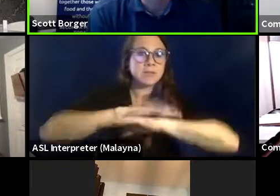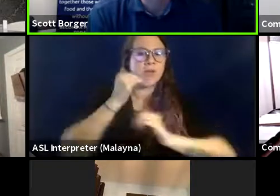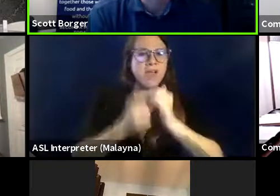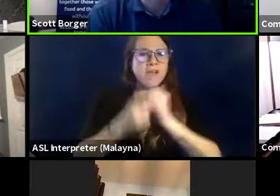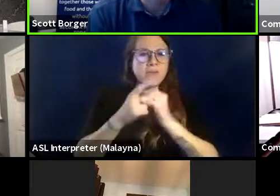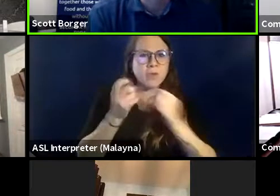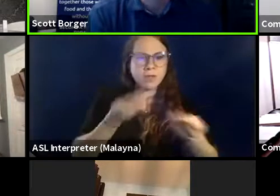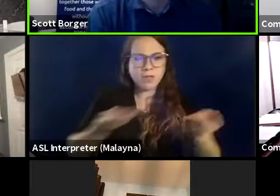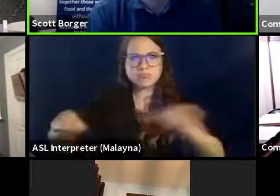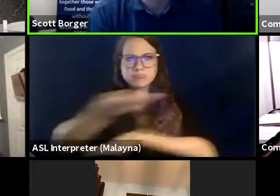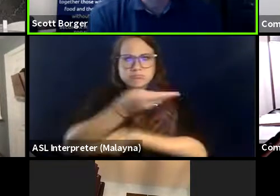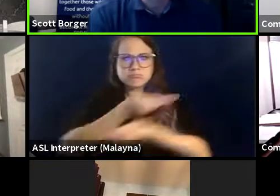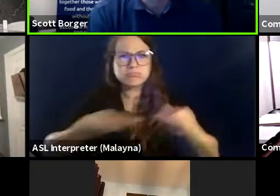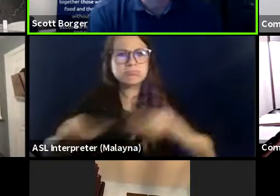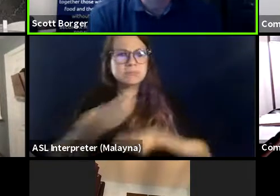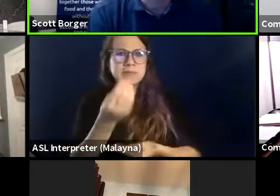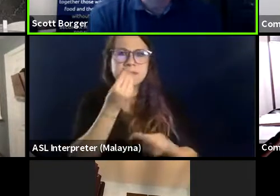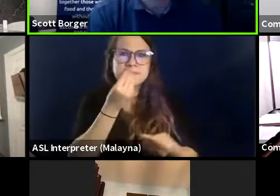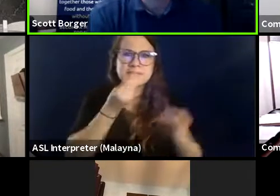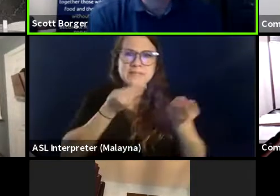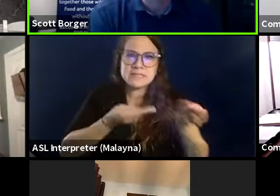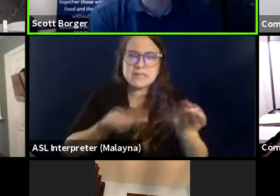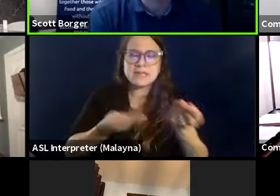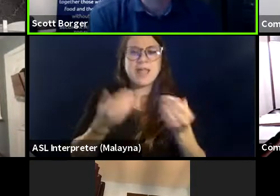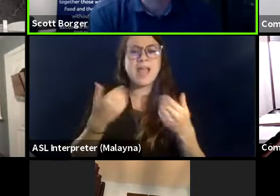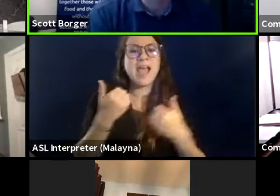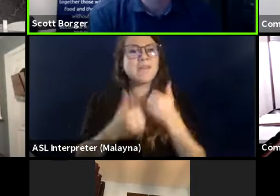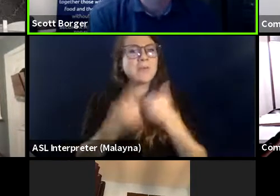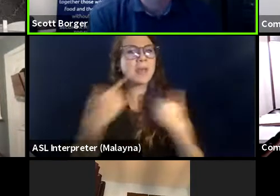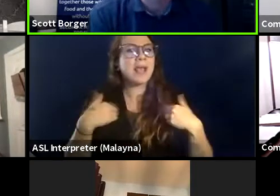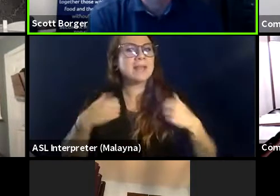feed people and have that opportunity